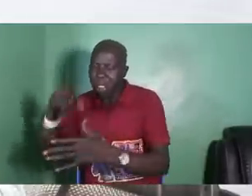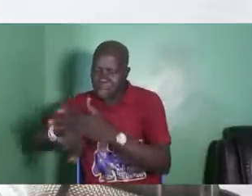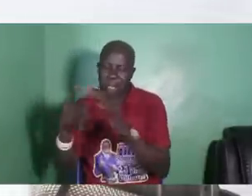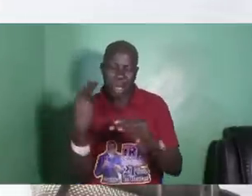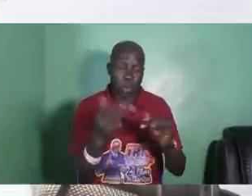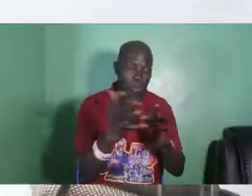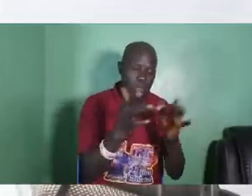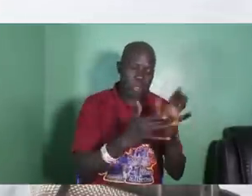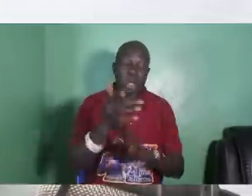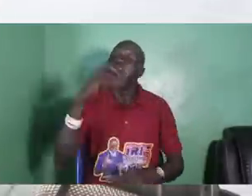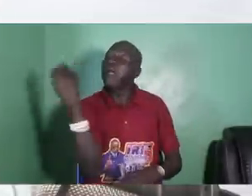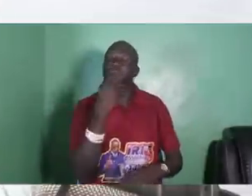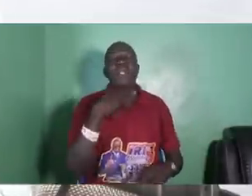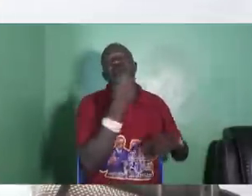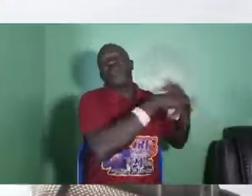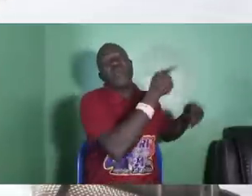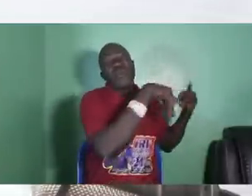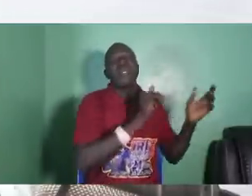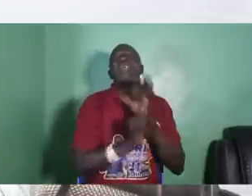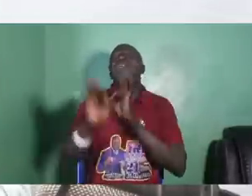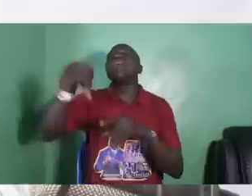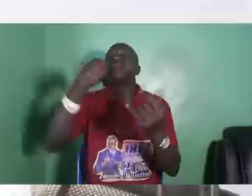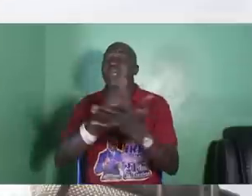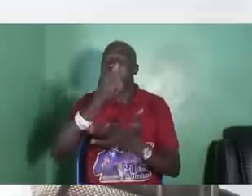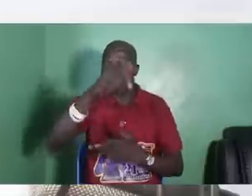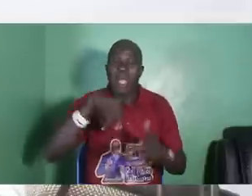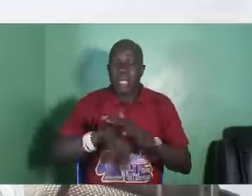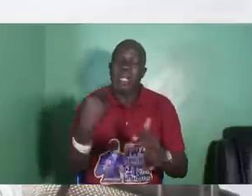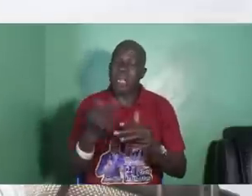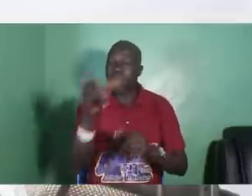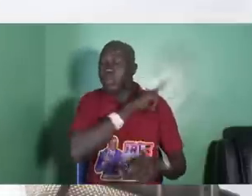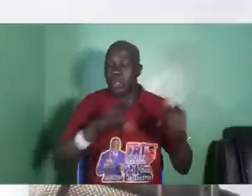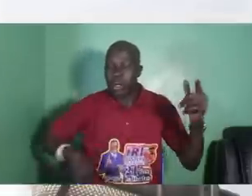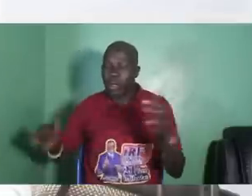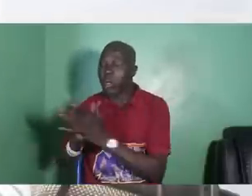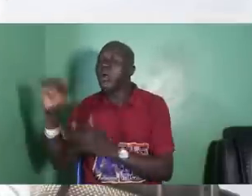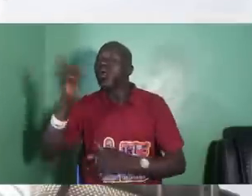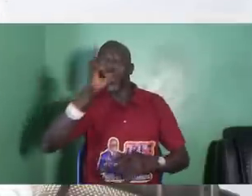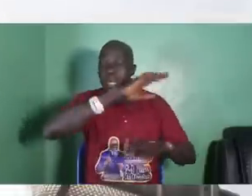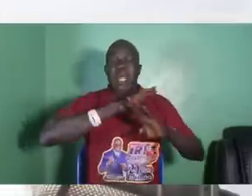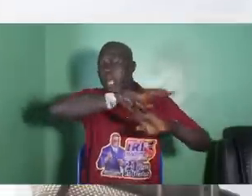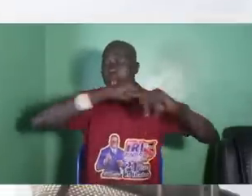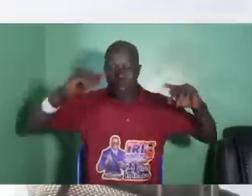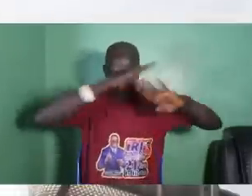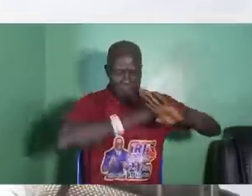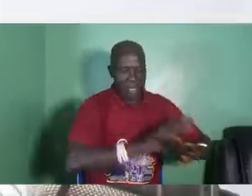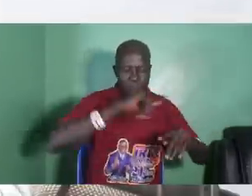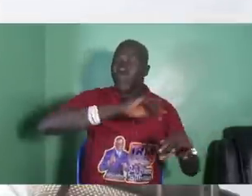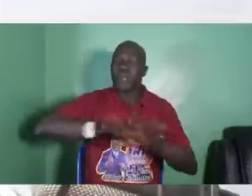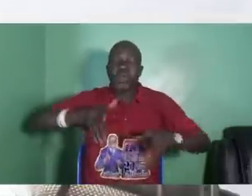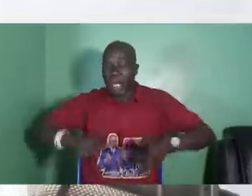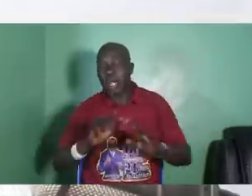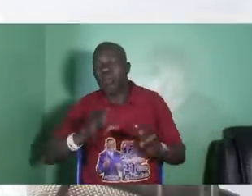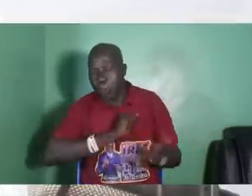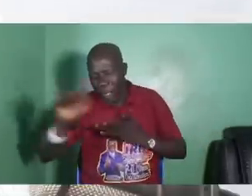name of Jesus. I speak as prophet. You can say in the name of the Lord. Where you be stagnated. If you allow